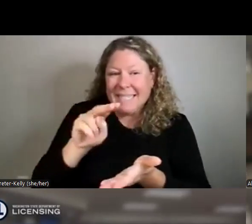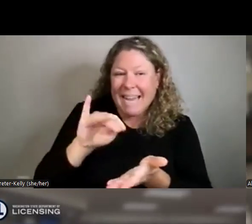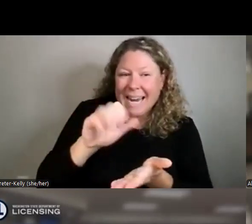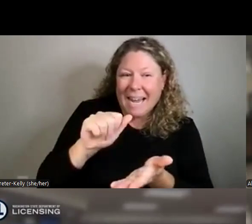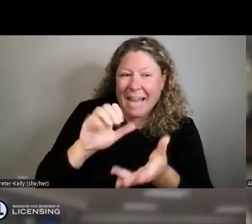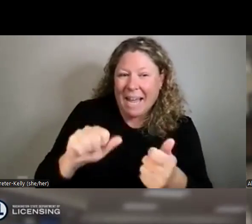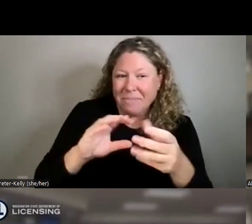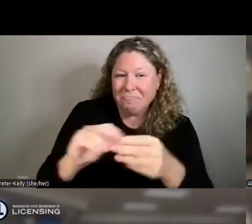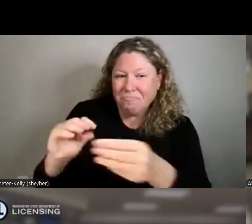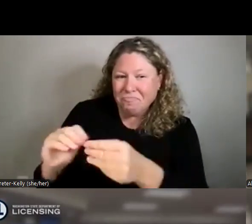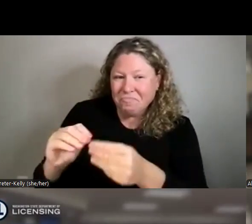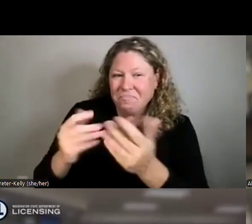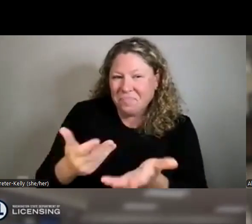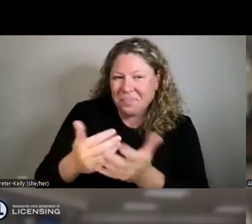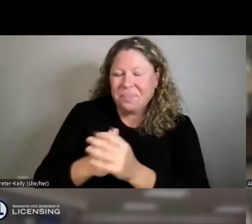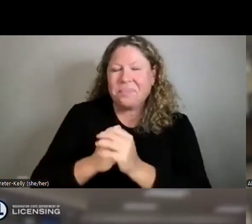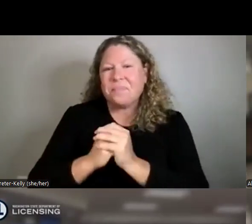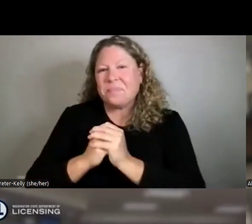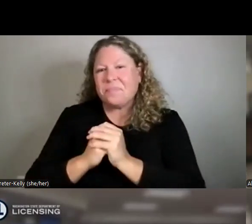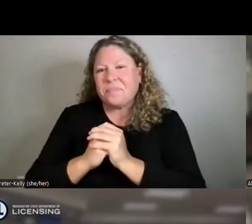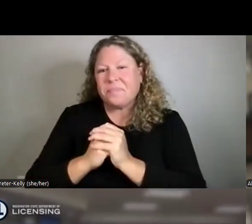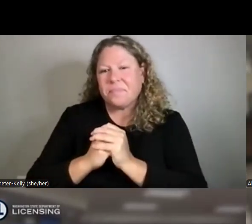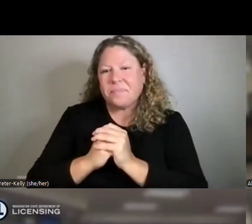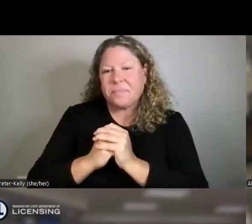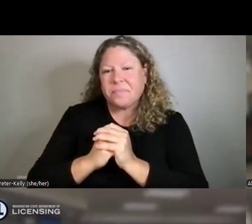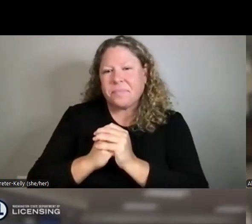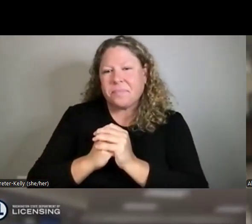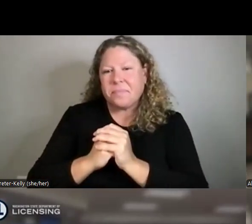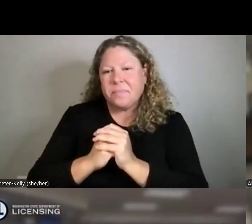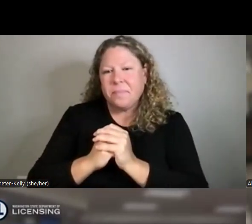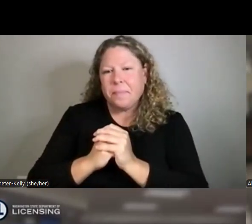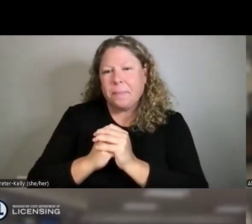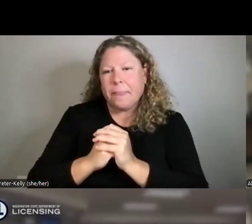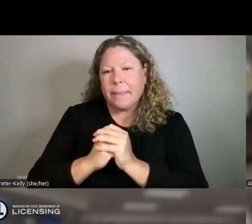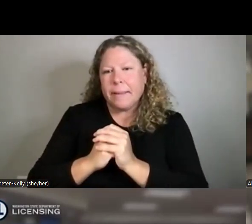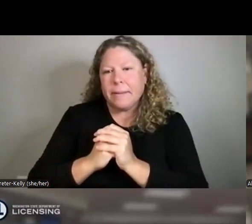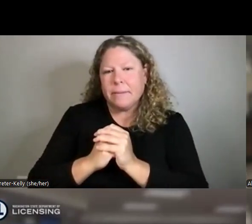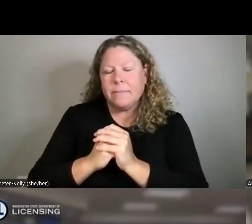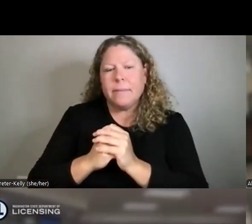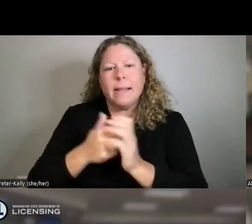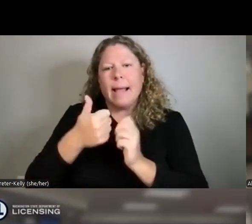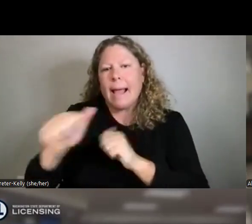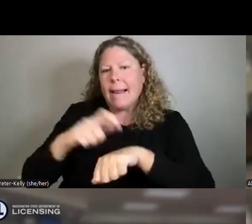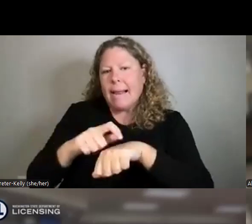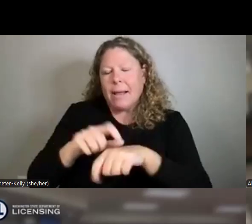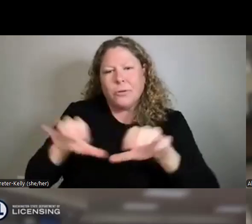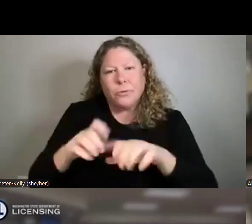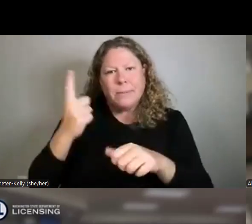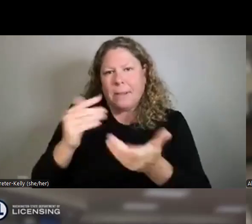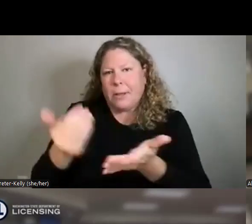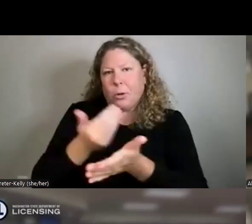some insight to share as well. Um, I'll say in general, anytime you're doing something new, it's